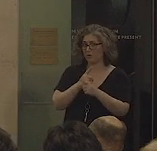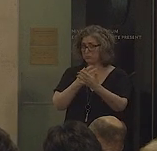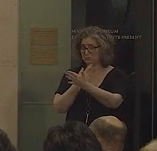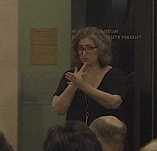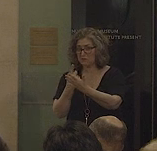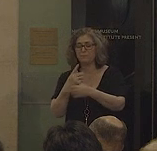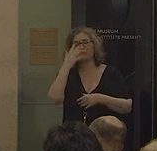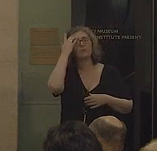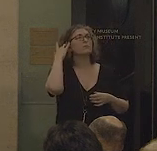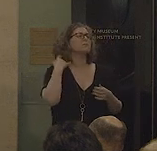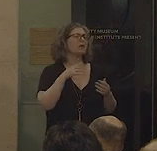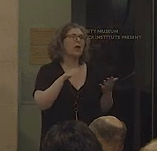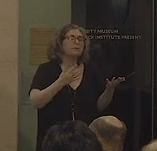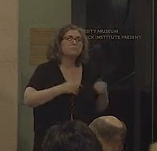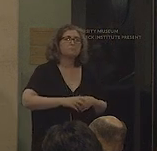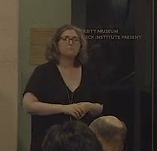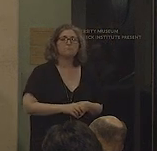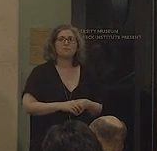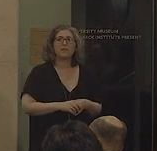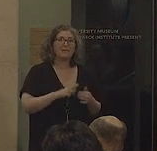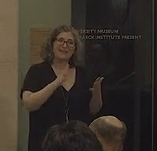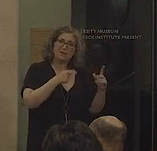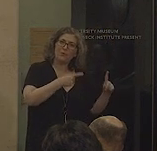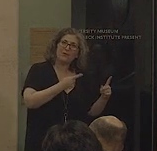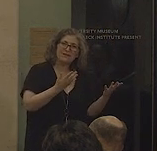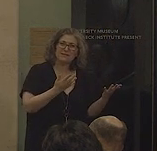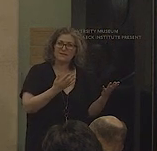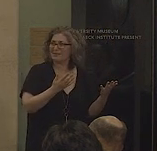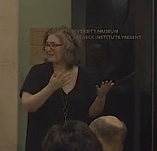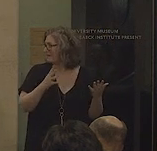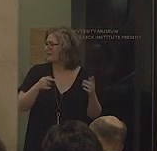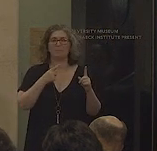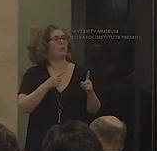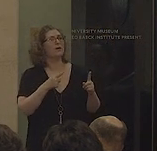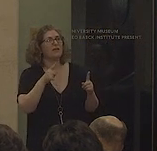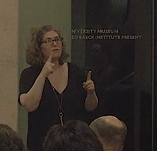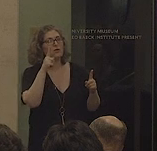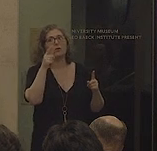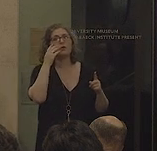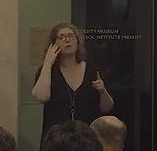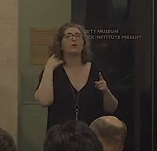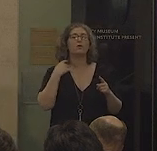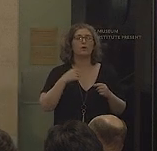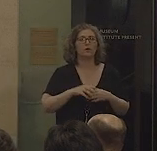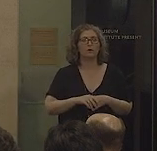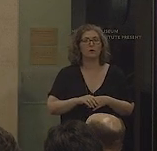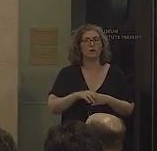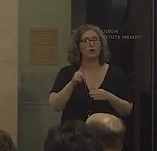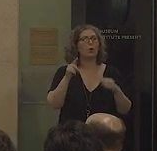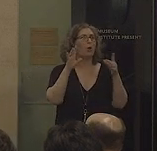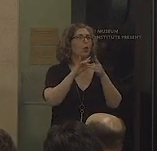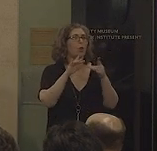No, listen. But that's it. Your word, if you are projecting